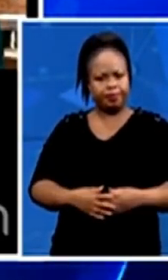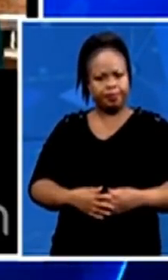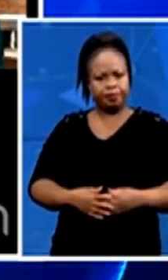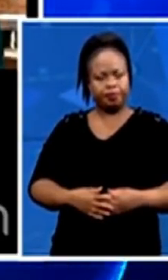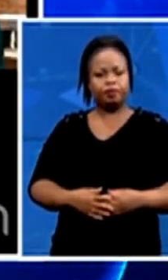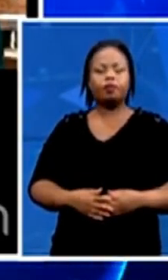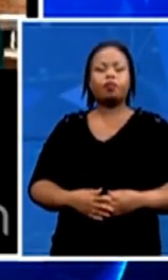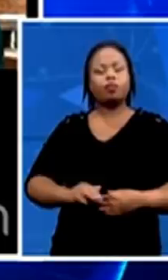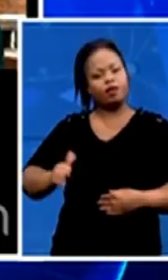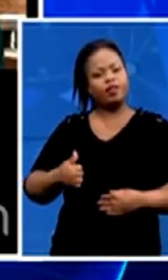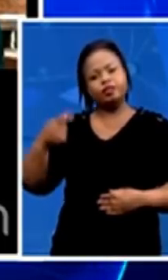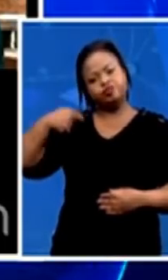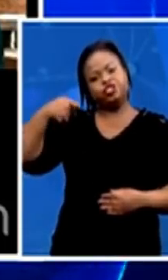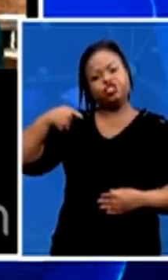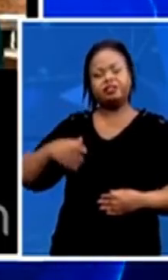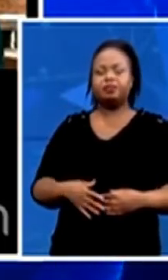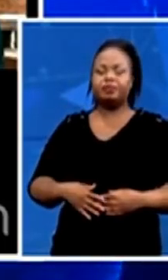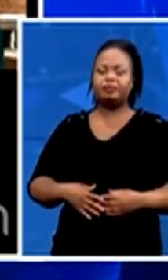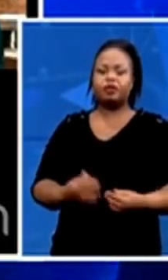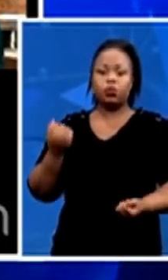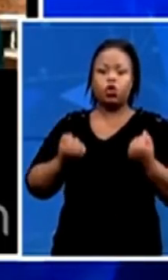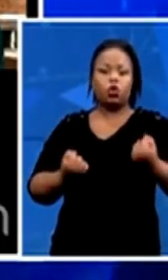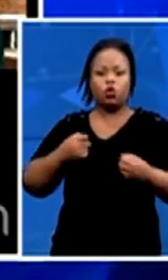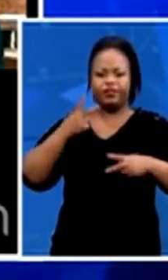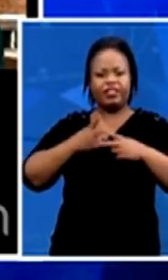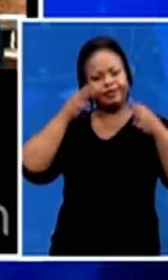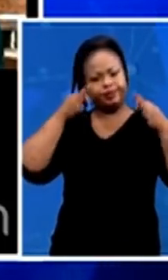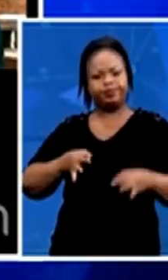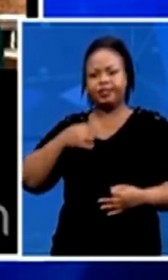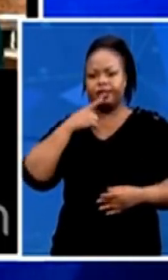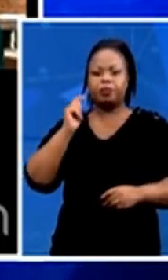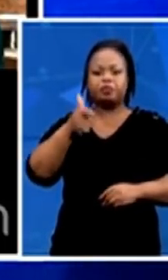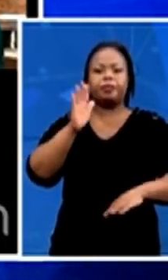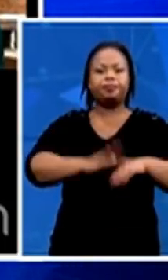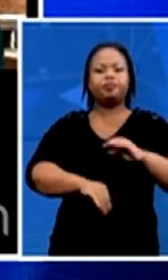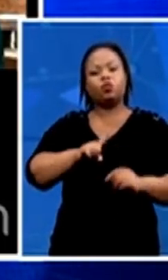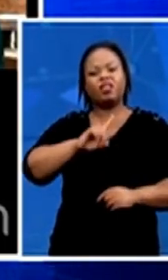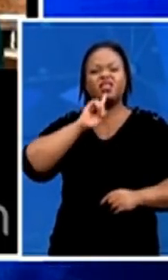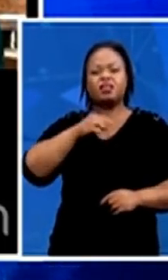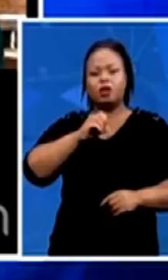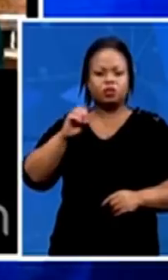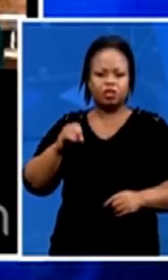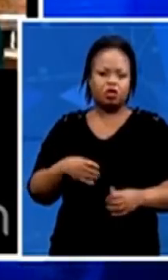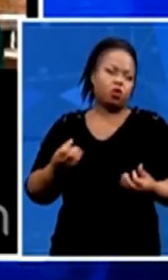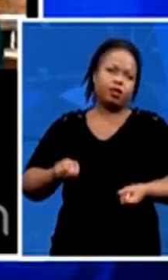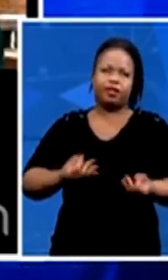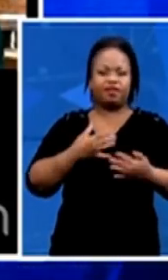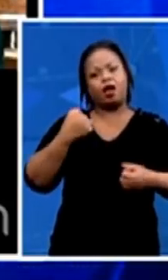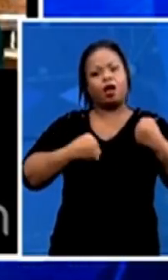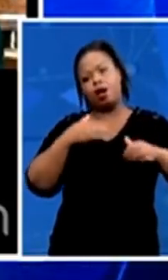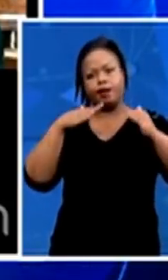say, or whatever, or even says you must give him the car and the house and everything,